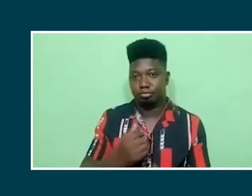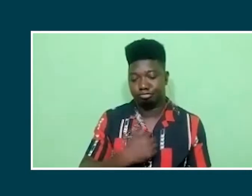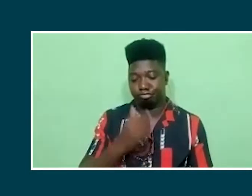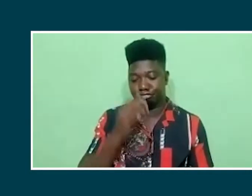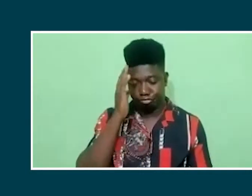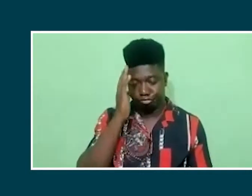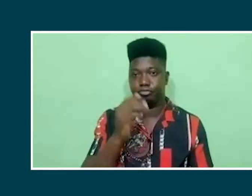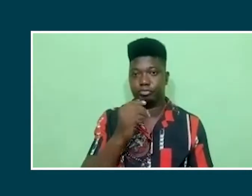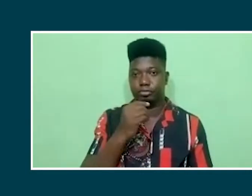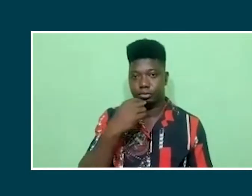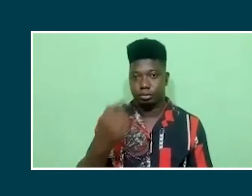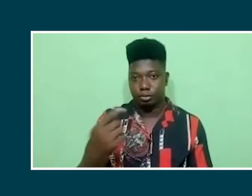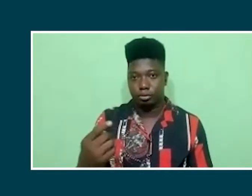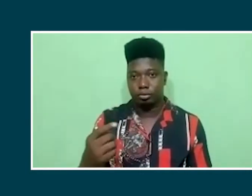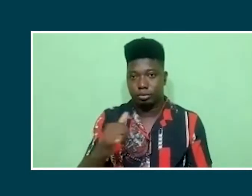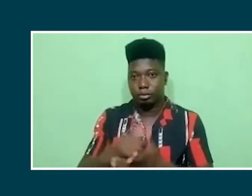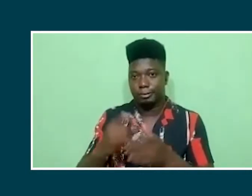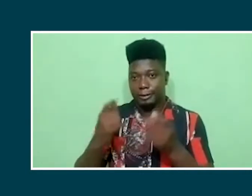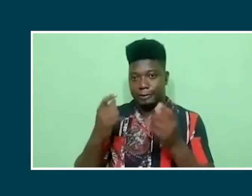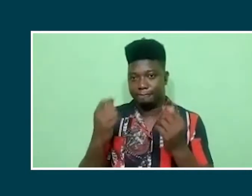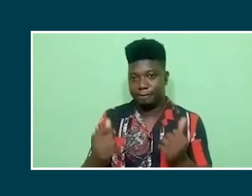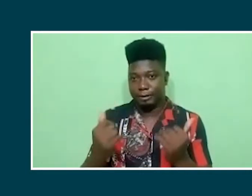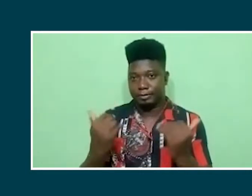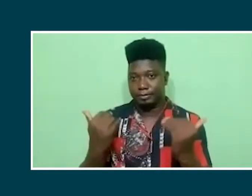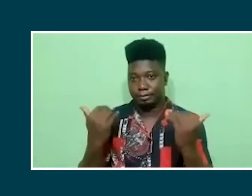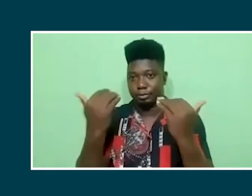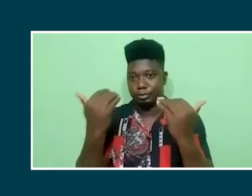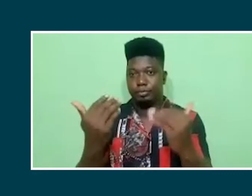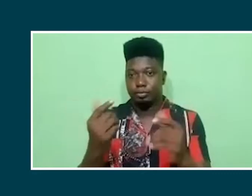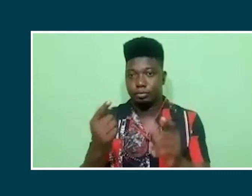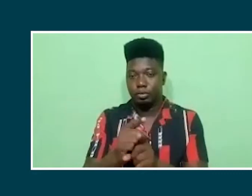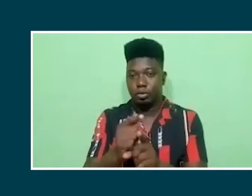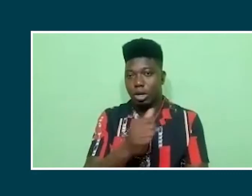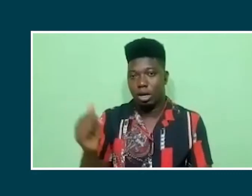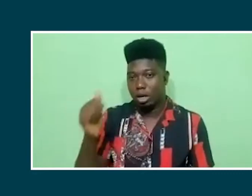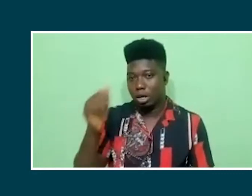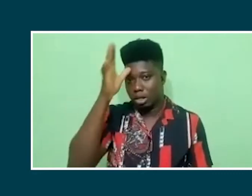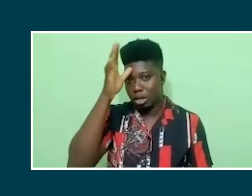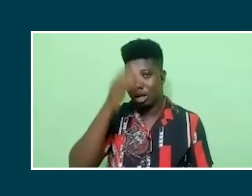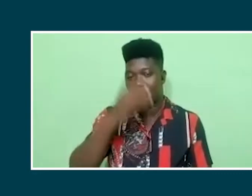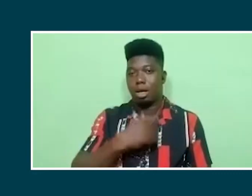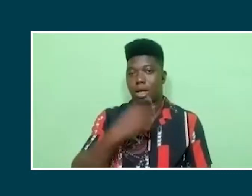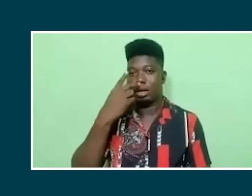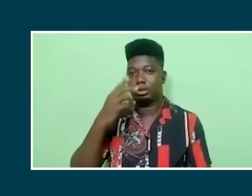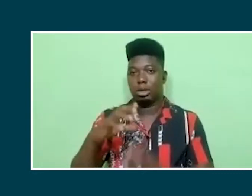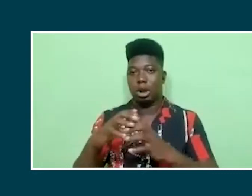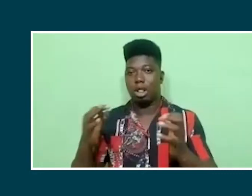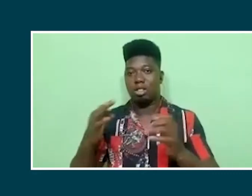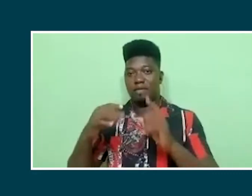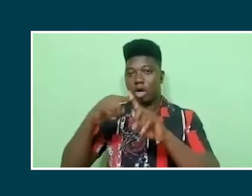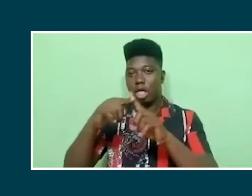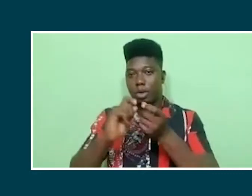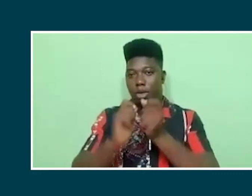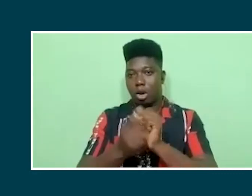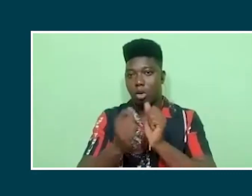forwarding, as a dad, I see a lot of positive changes with the messaging these young kids are